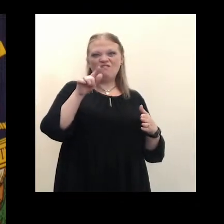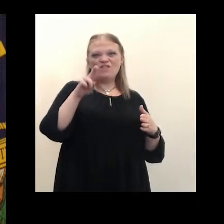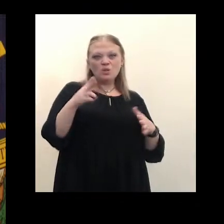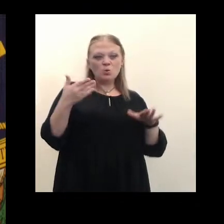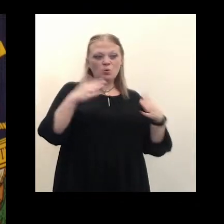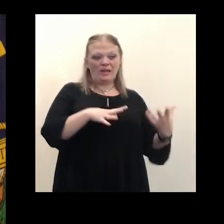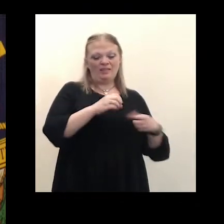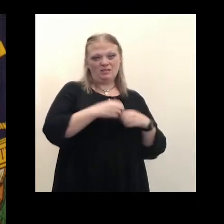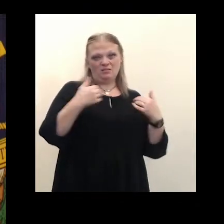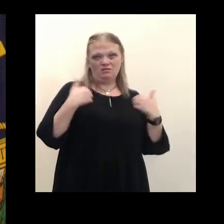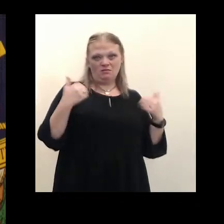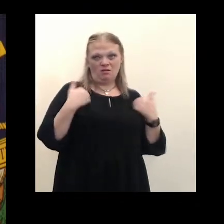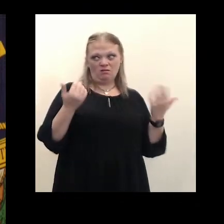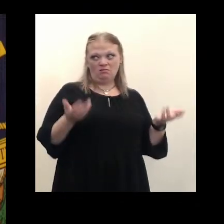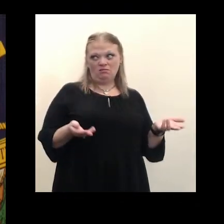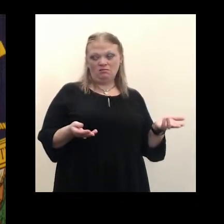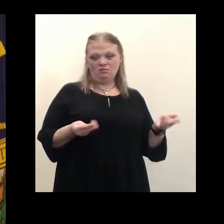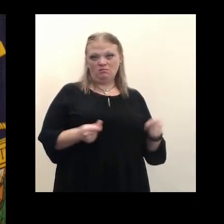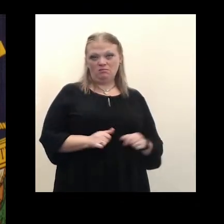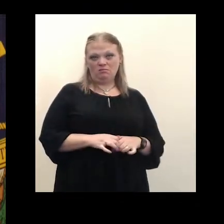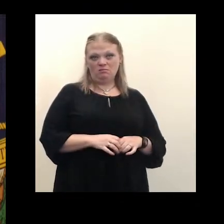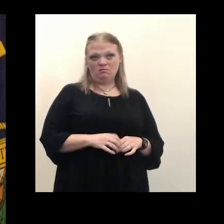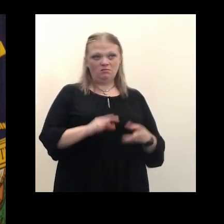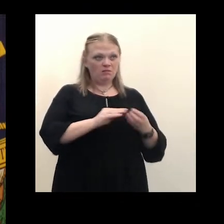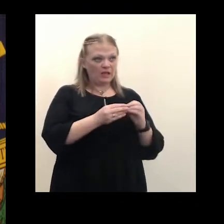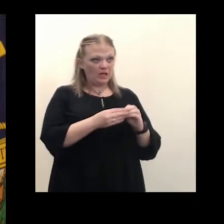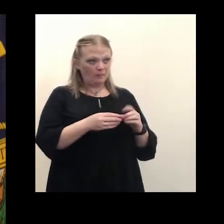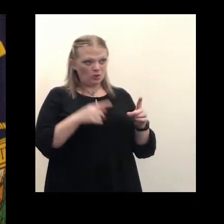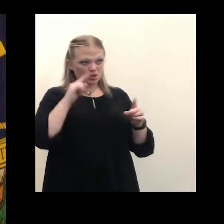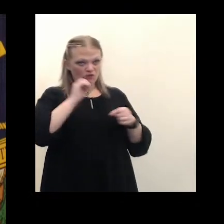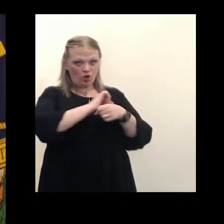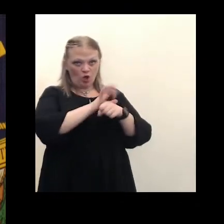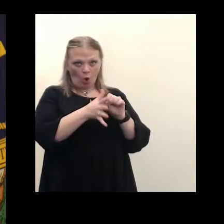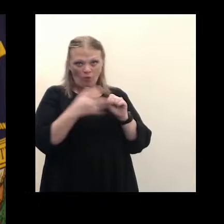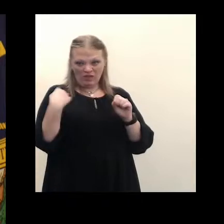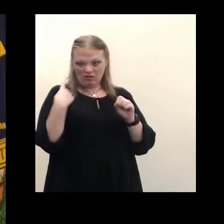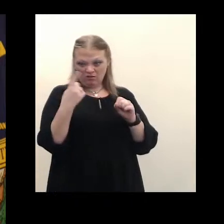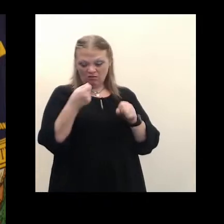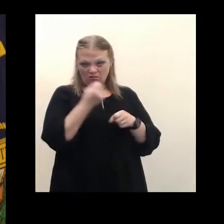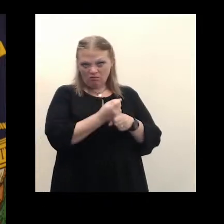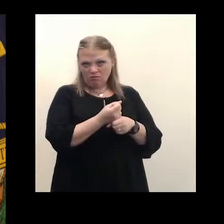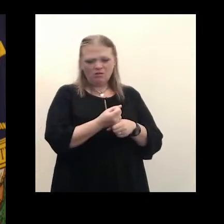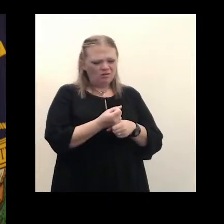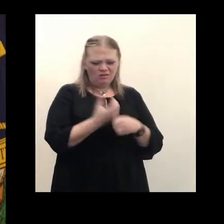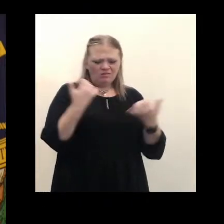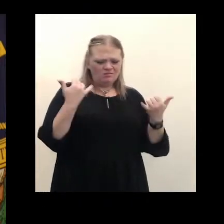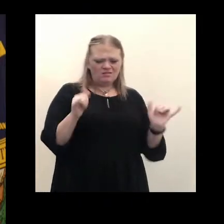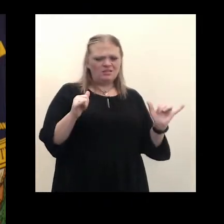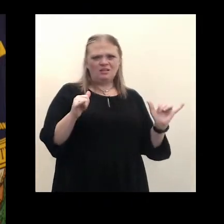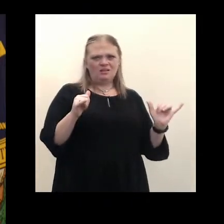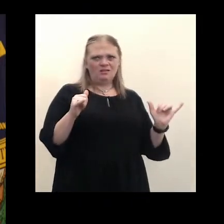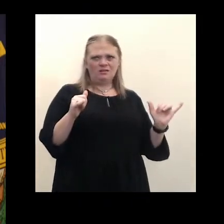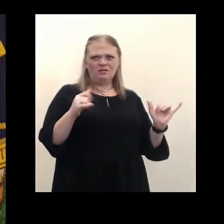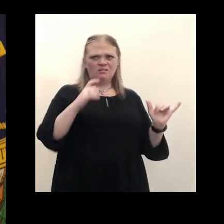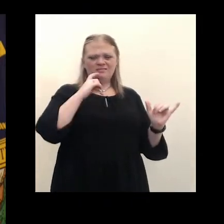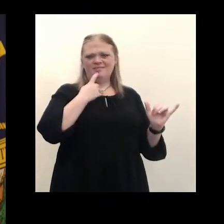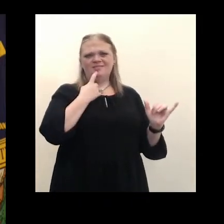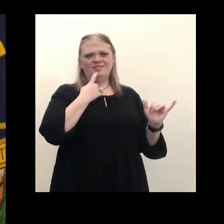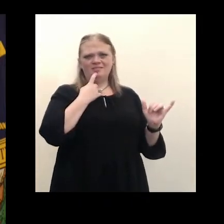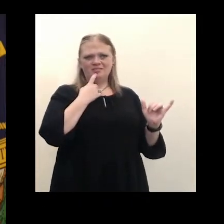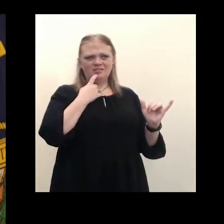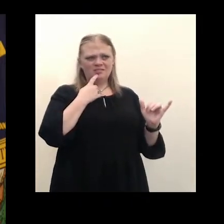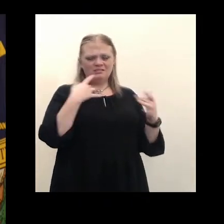population, at the numbers that we're seeing COVID in this past year. So we're still dealing with a significant health